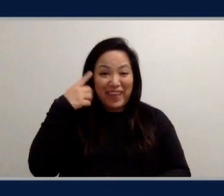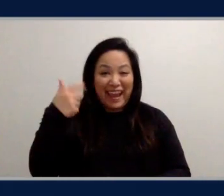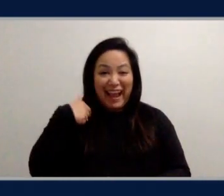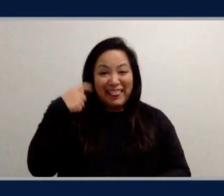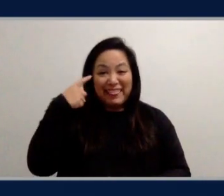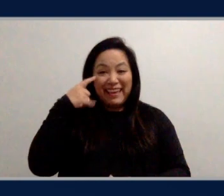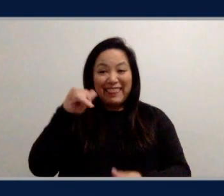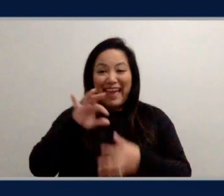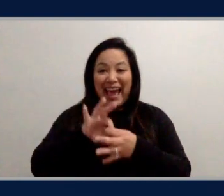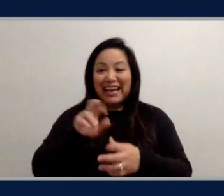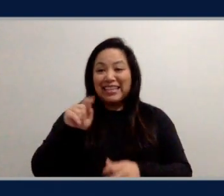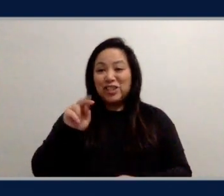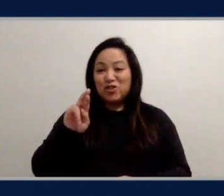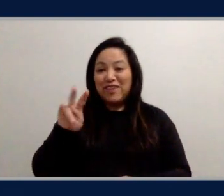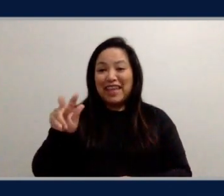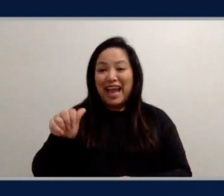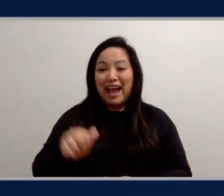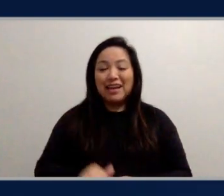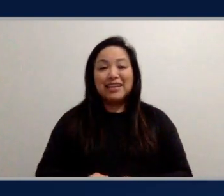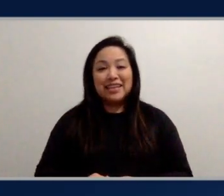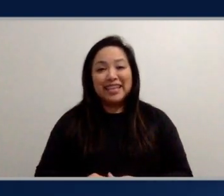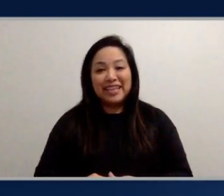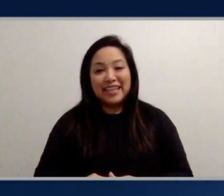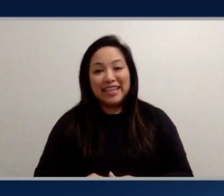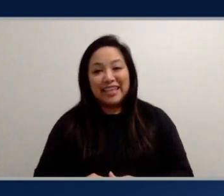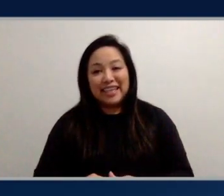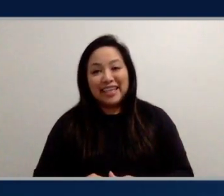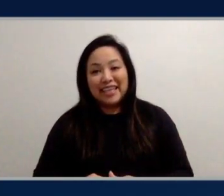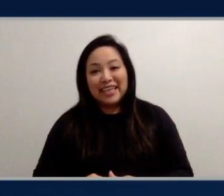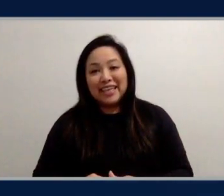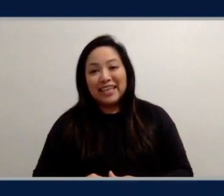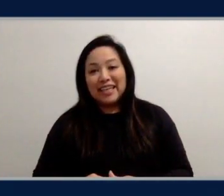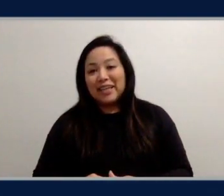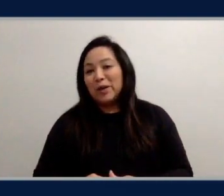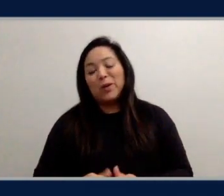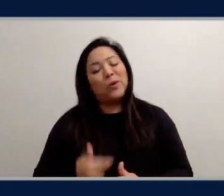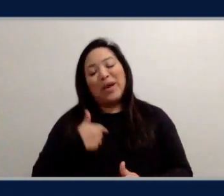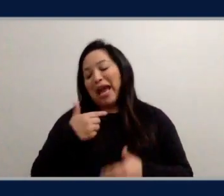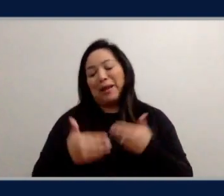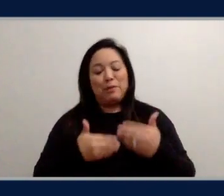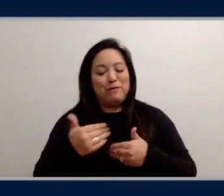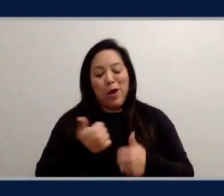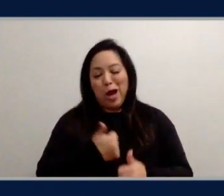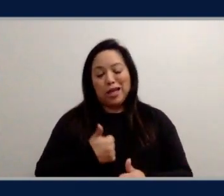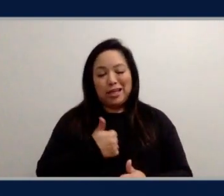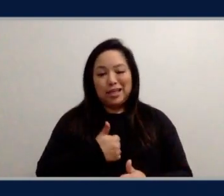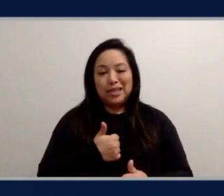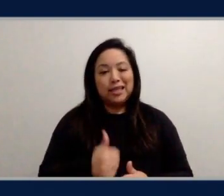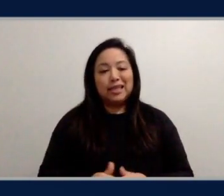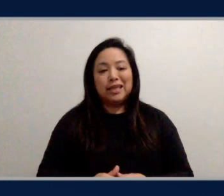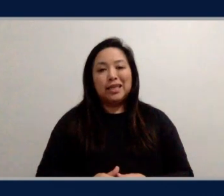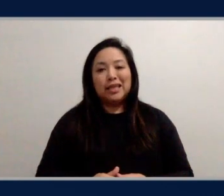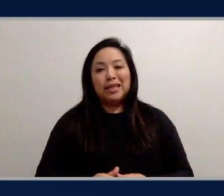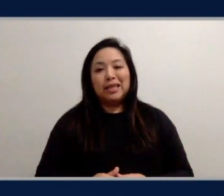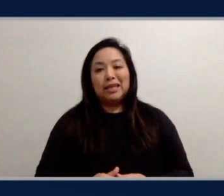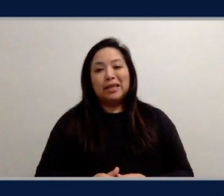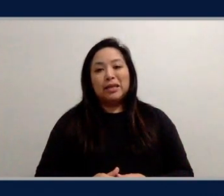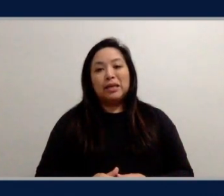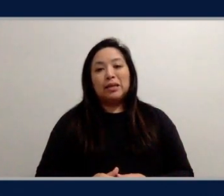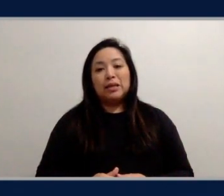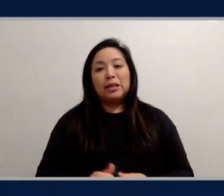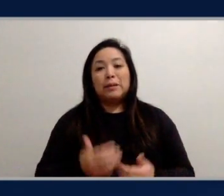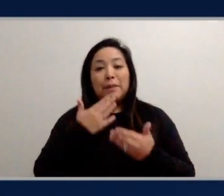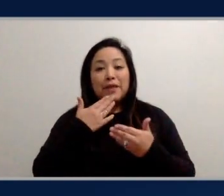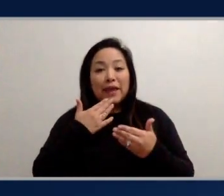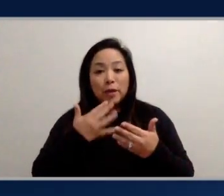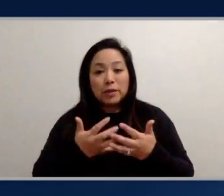quiz. Where am I at? We got to move on, unfortunately. So should they go to the GuardDuty? Yeah,